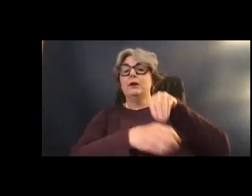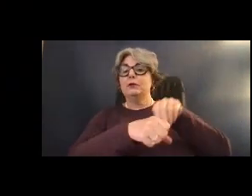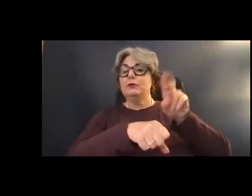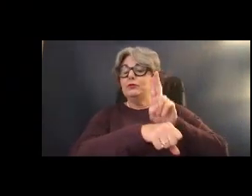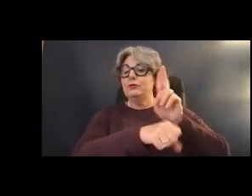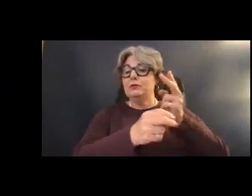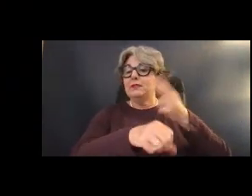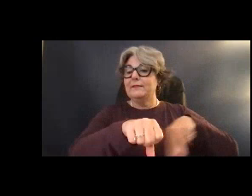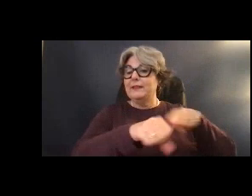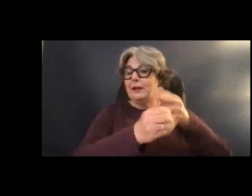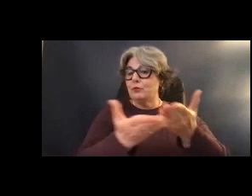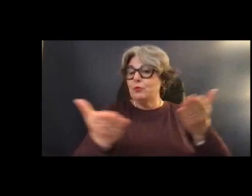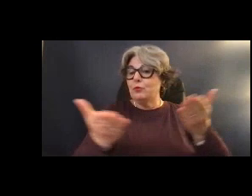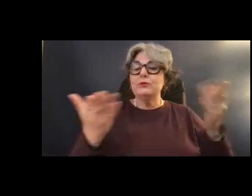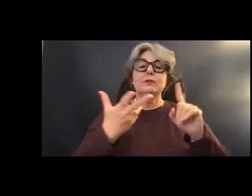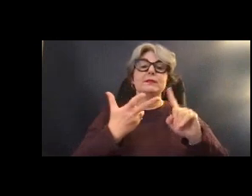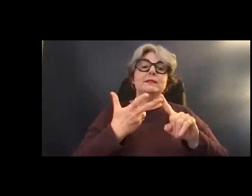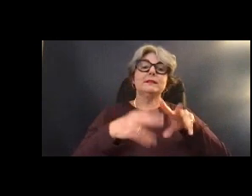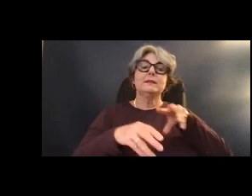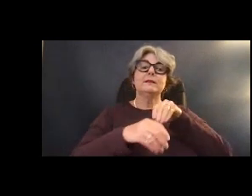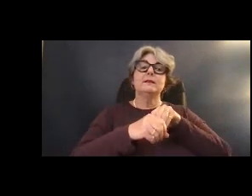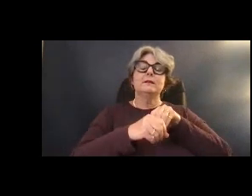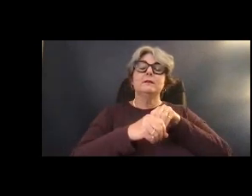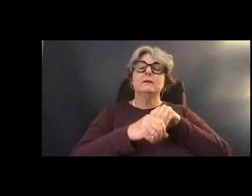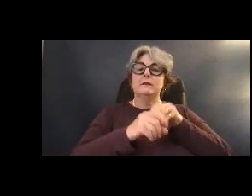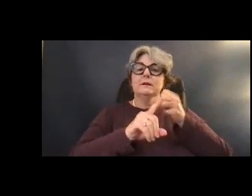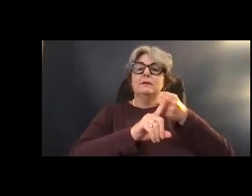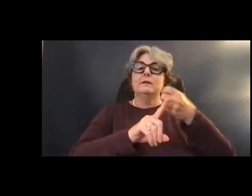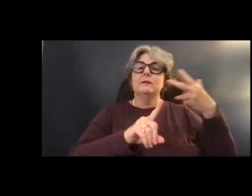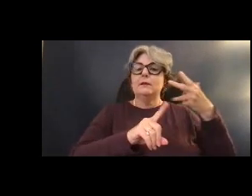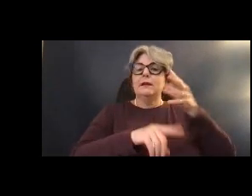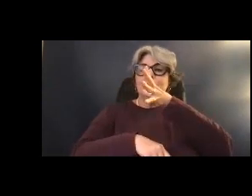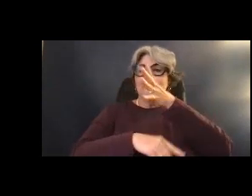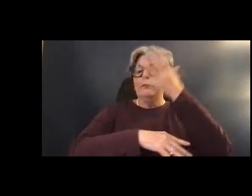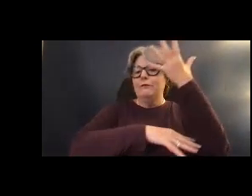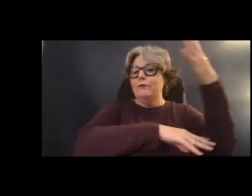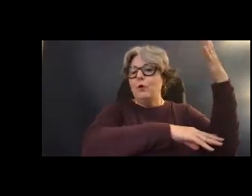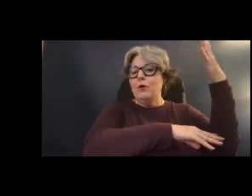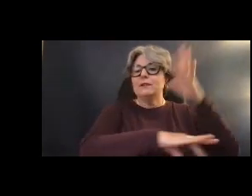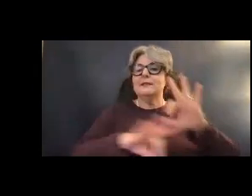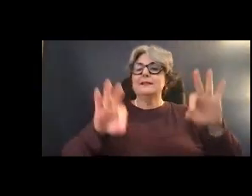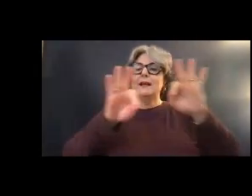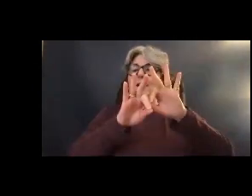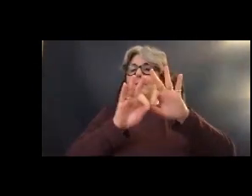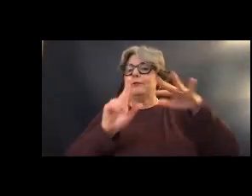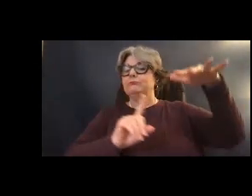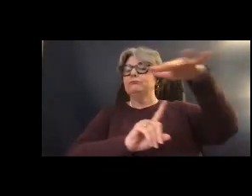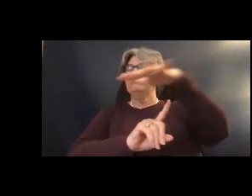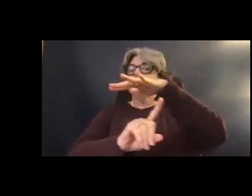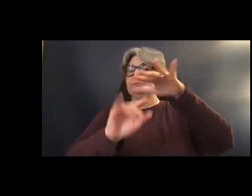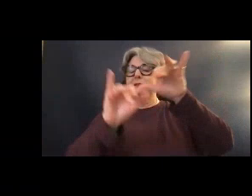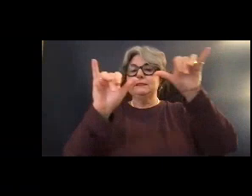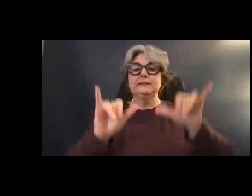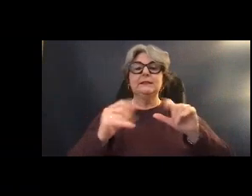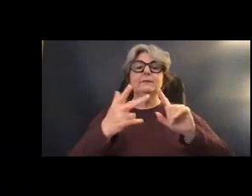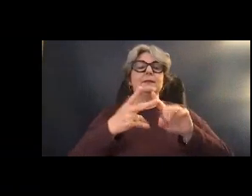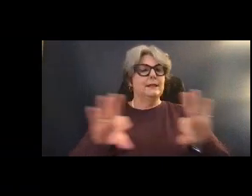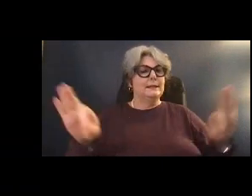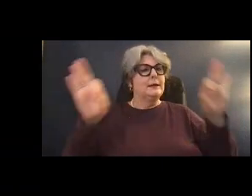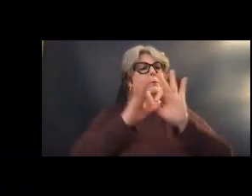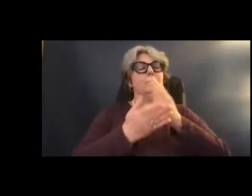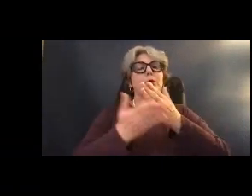natural resources, including the expansion into forests and other critical ecosystems. It's very important